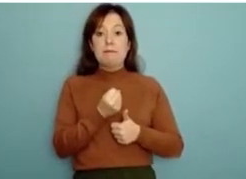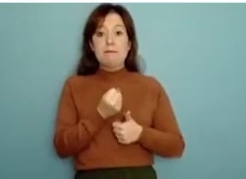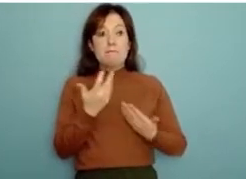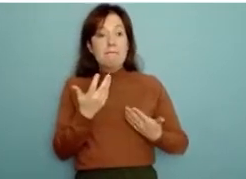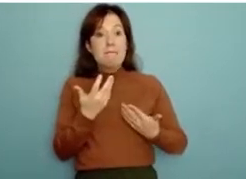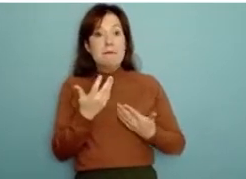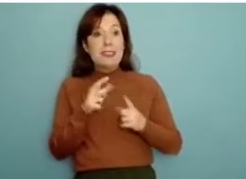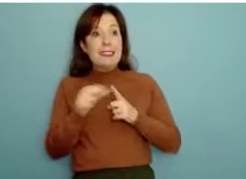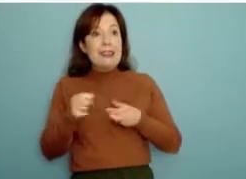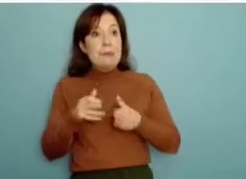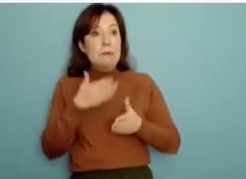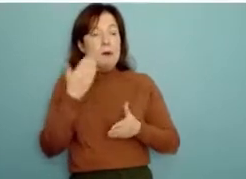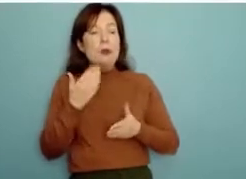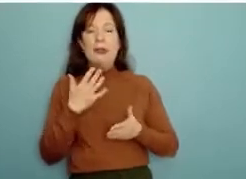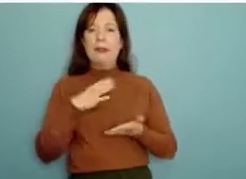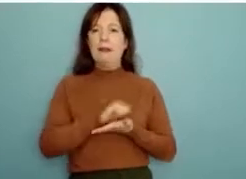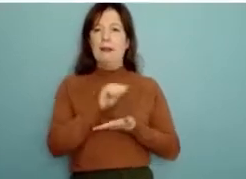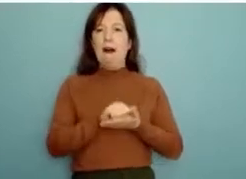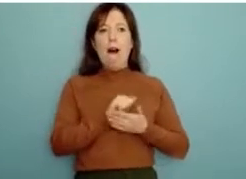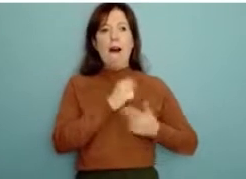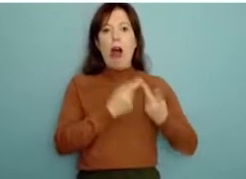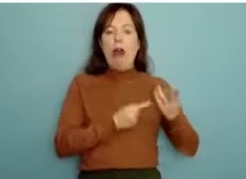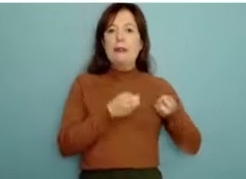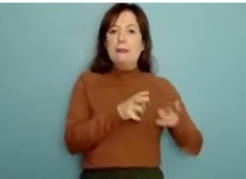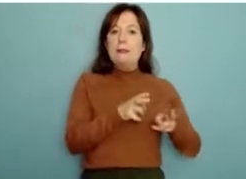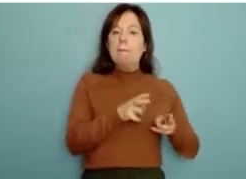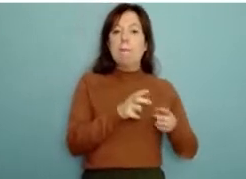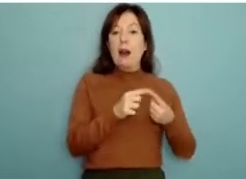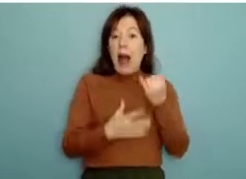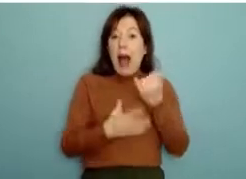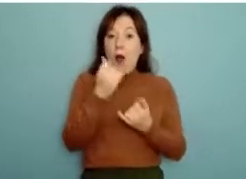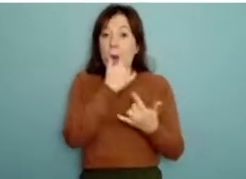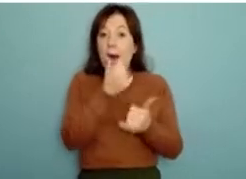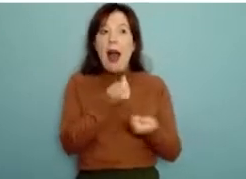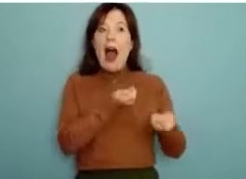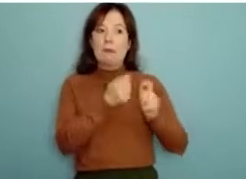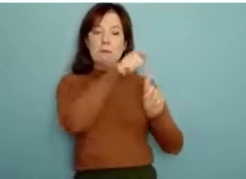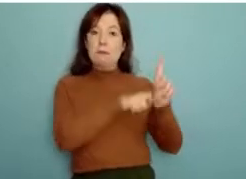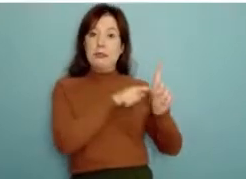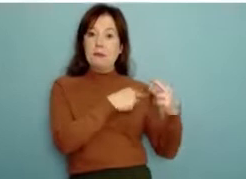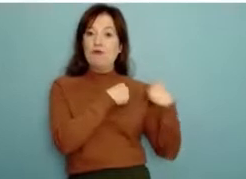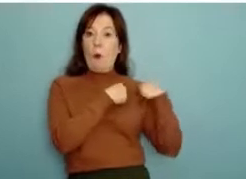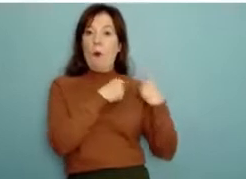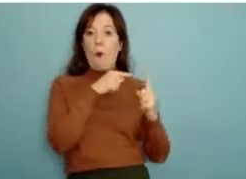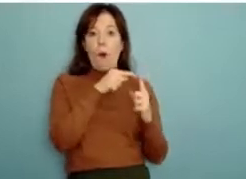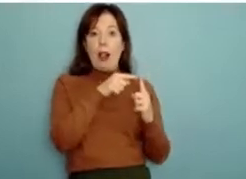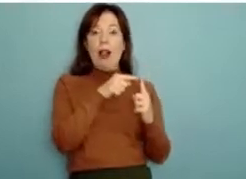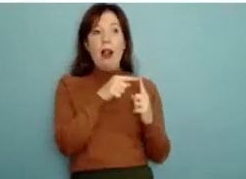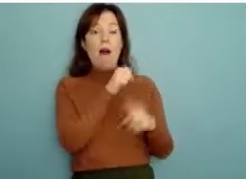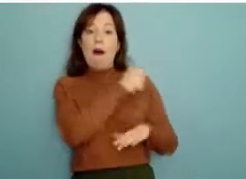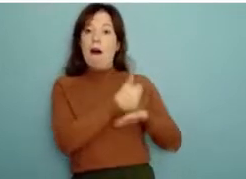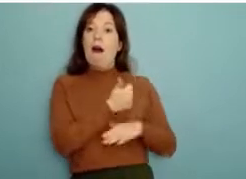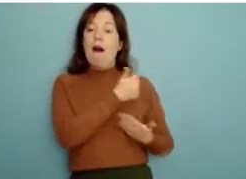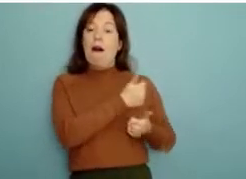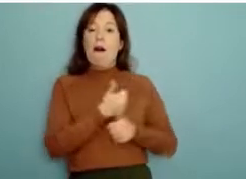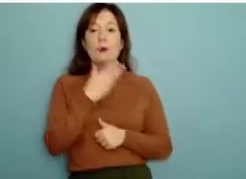digital systems. So some of our services have outcome measure administrators. We definitely, as in the case